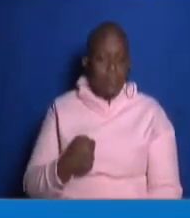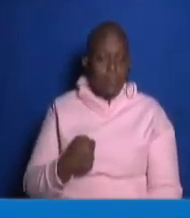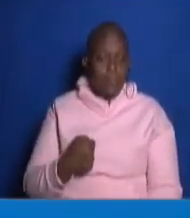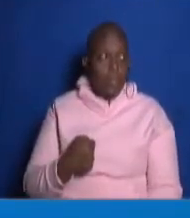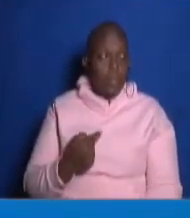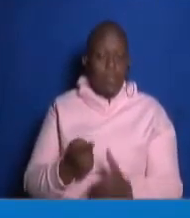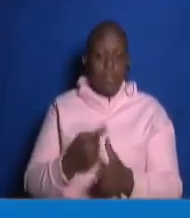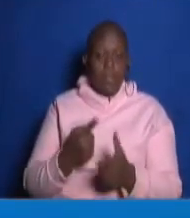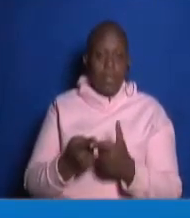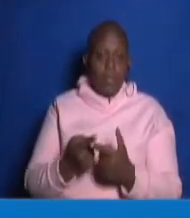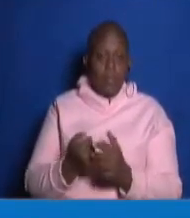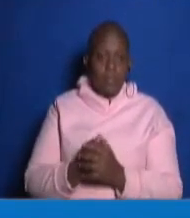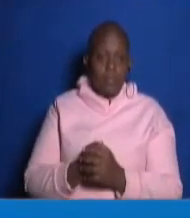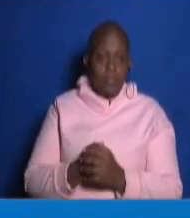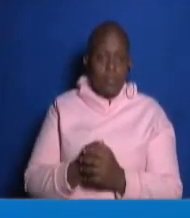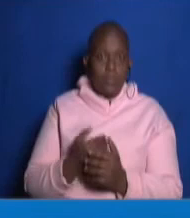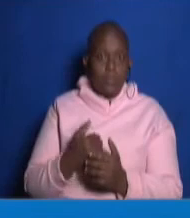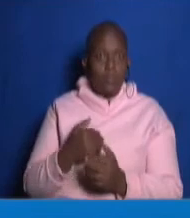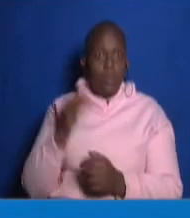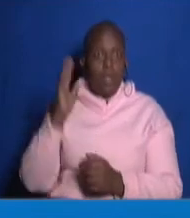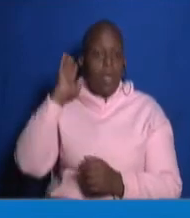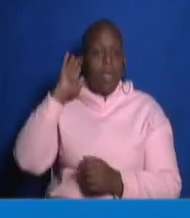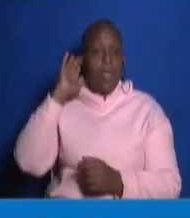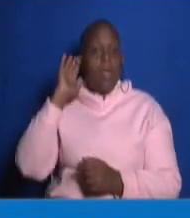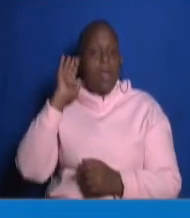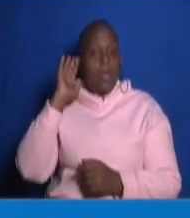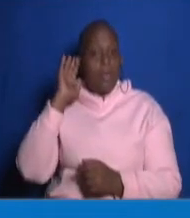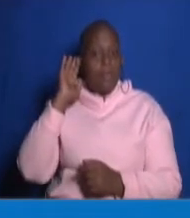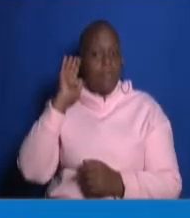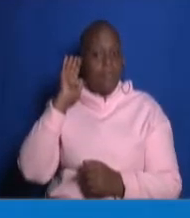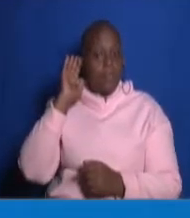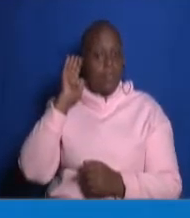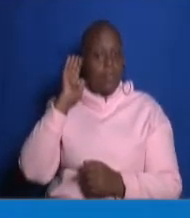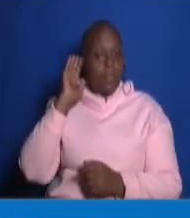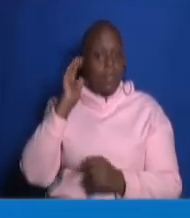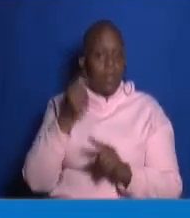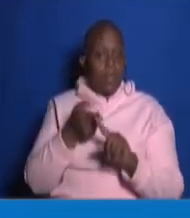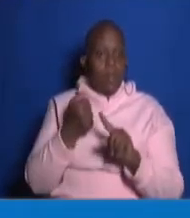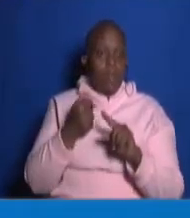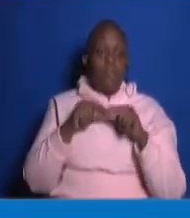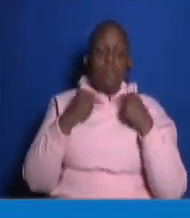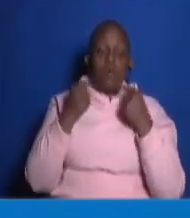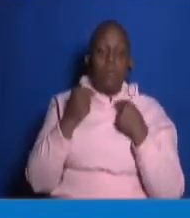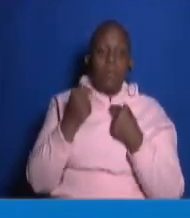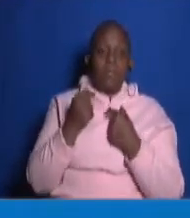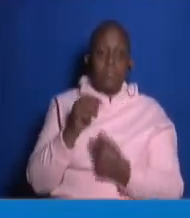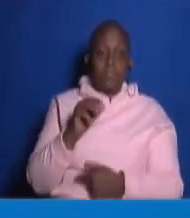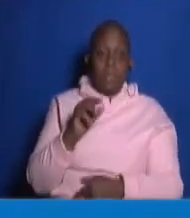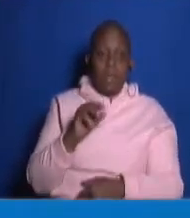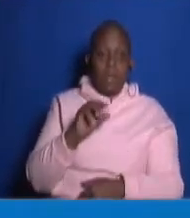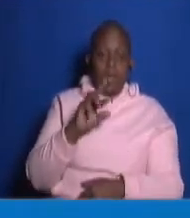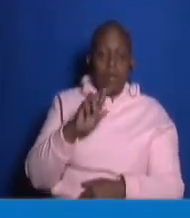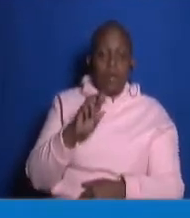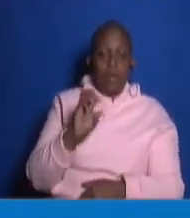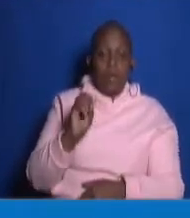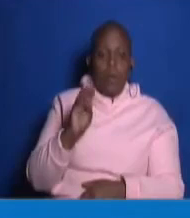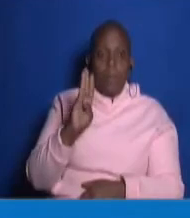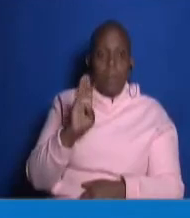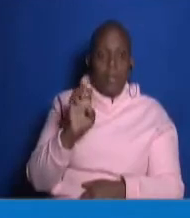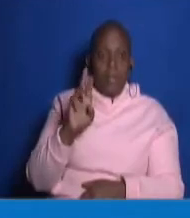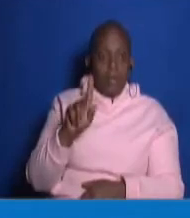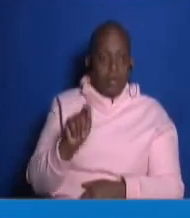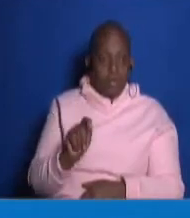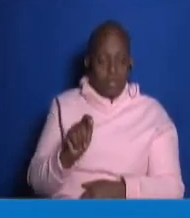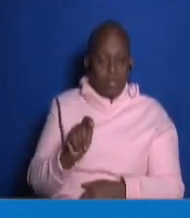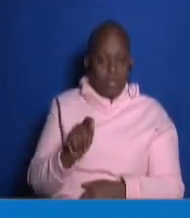And then I heard from Pastor Robert Kayanja last night. He said,